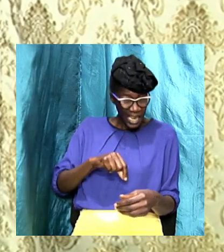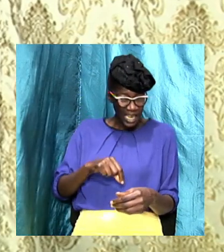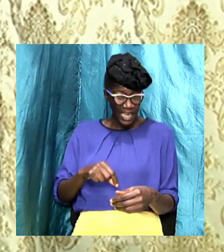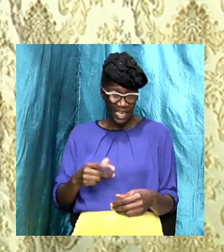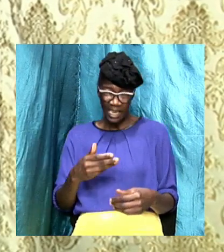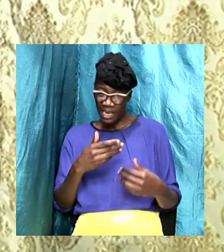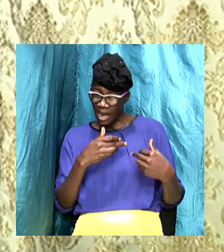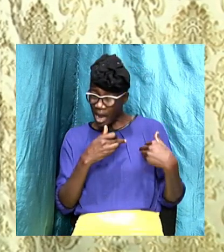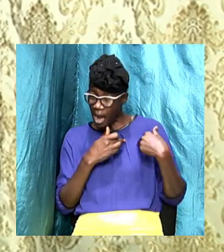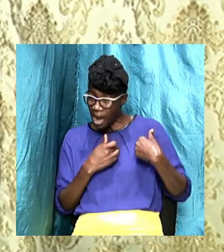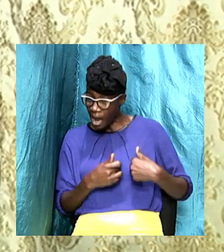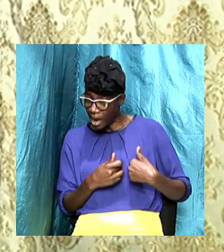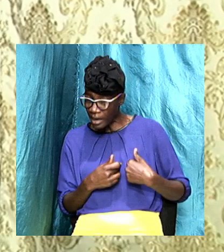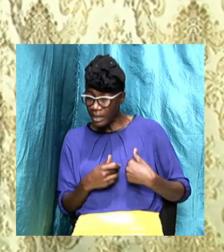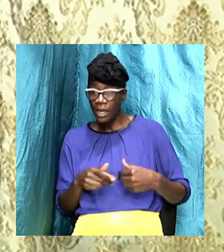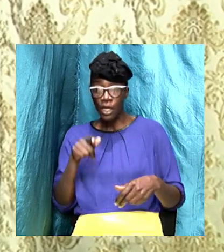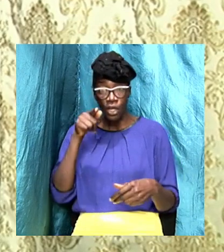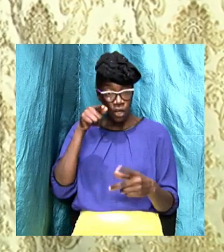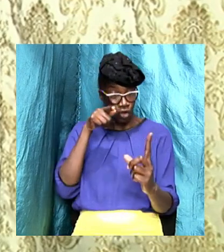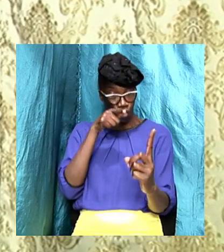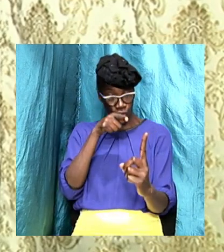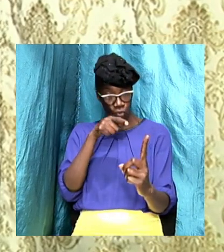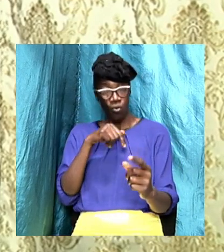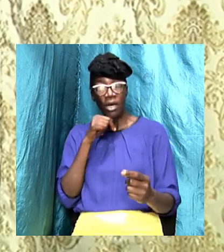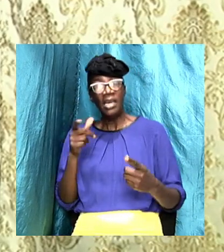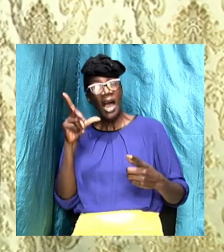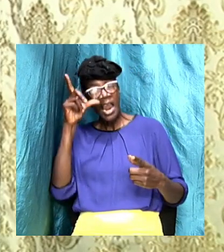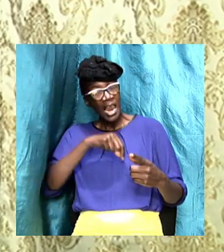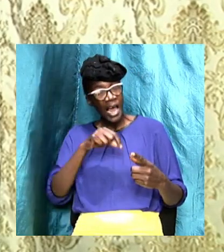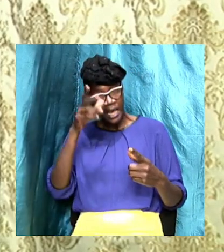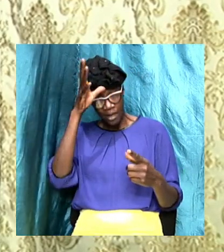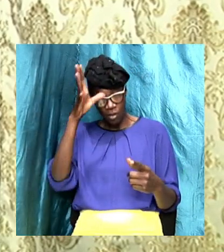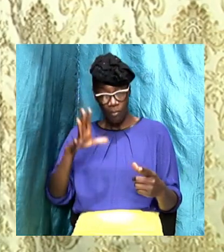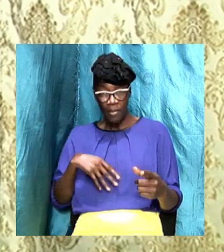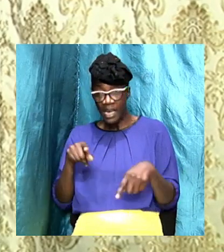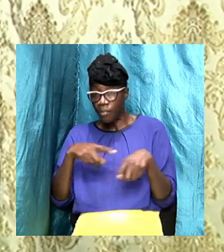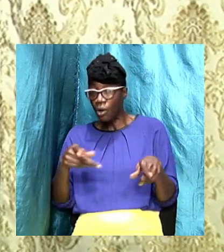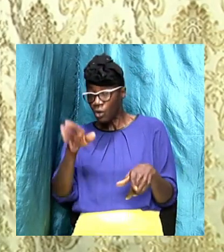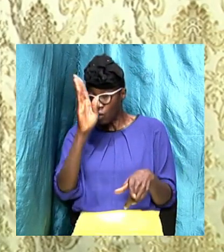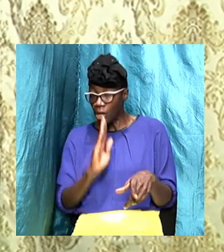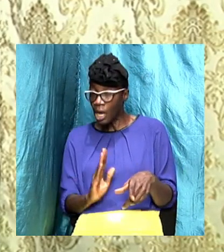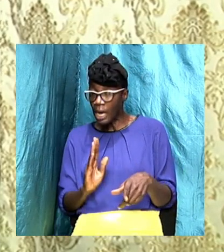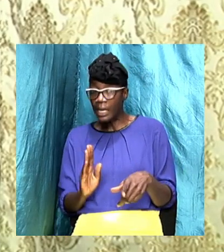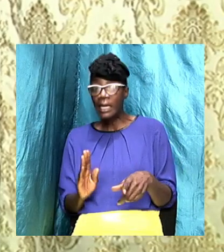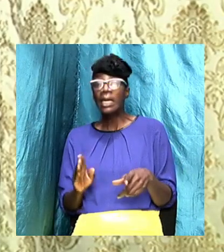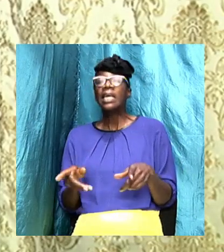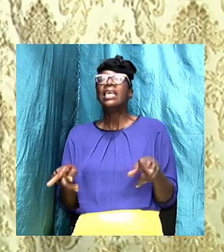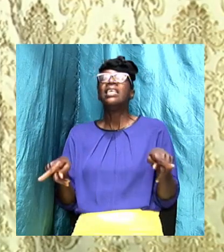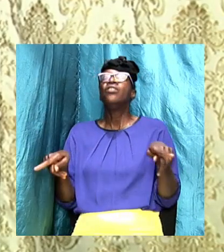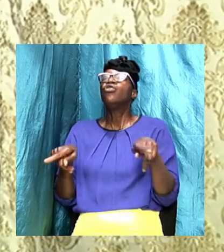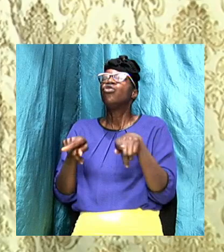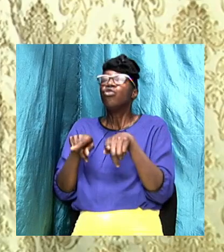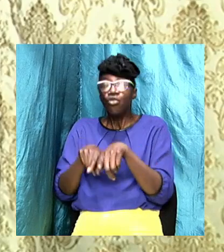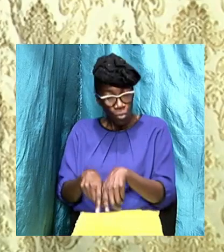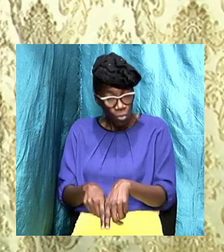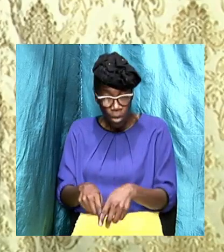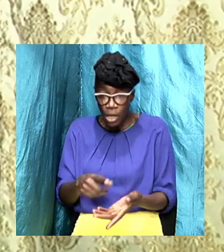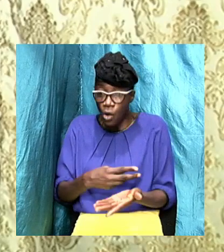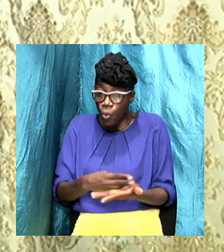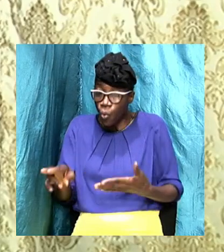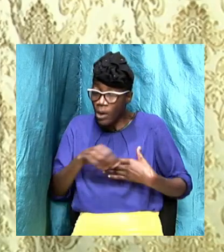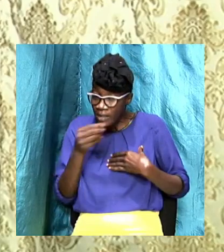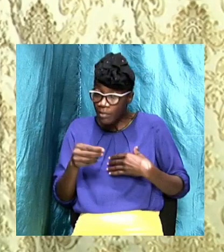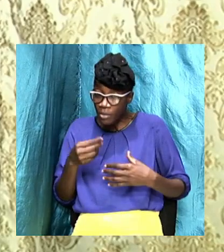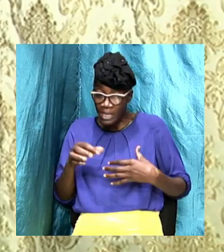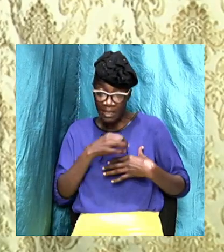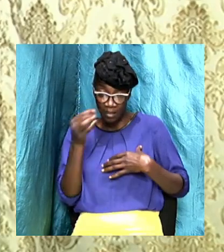Thou hast not lied unto men, but unto God. So we are saying that the Holy Ghost is the Spirit of God. And if you